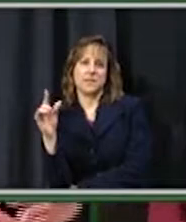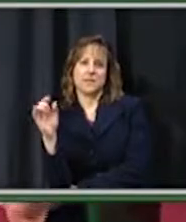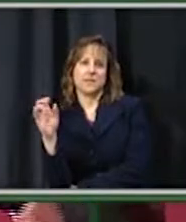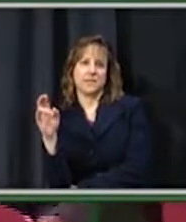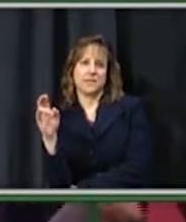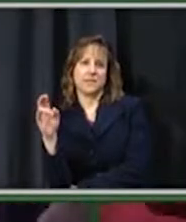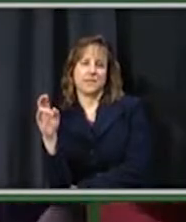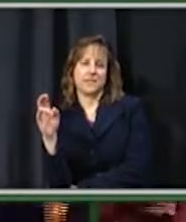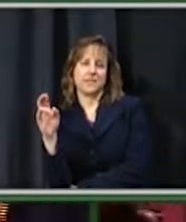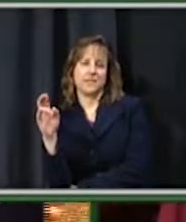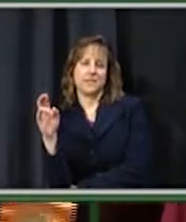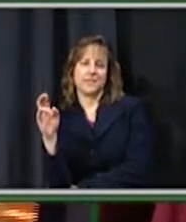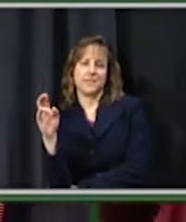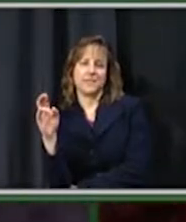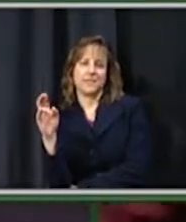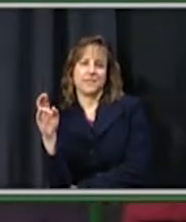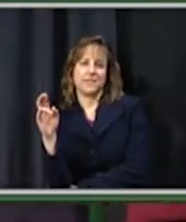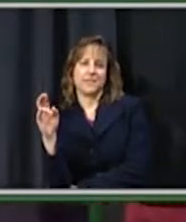Brianna Cunningham.